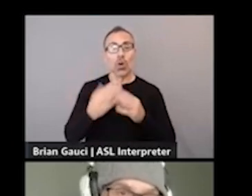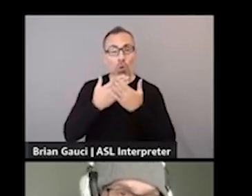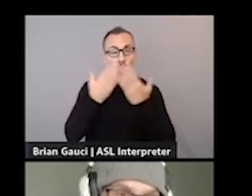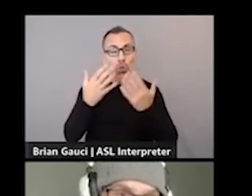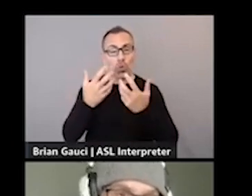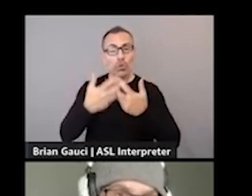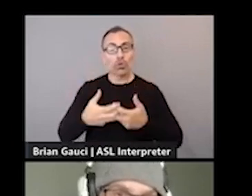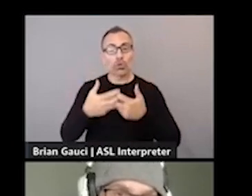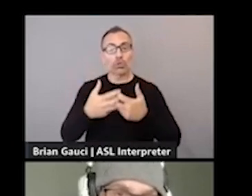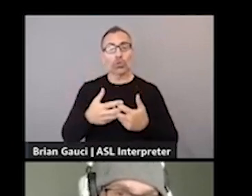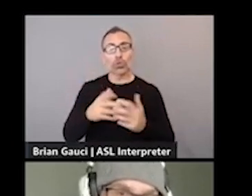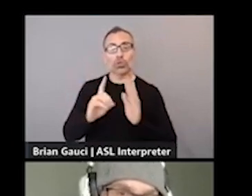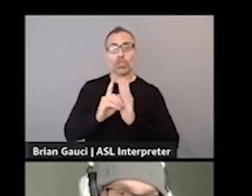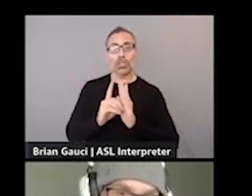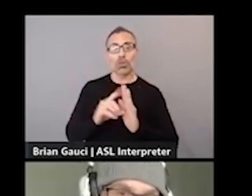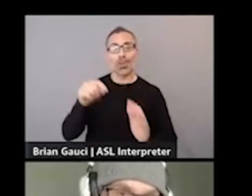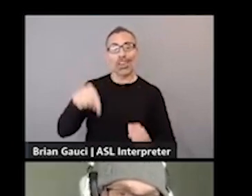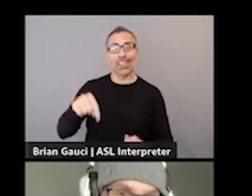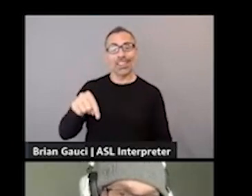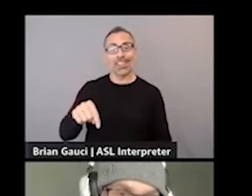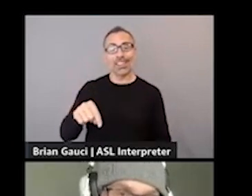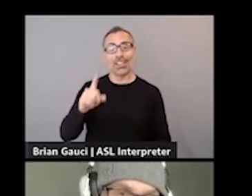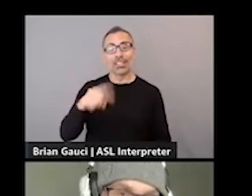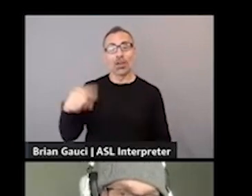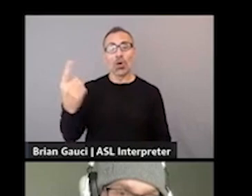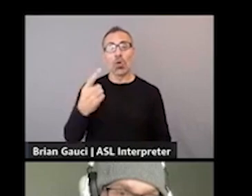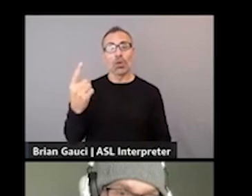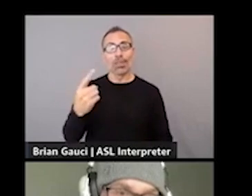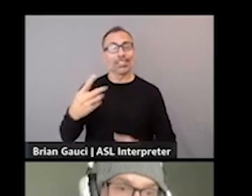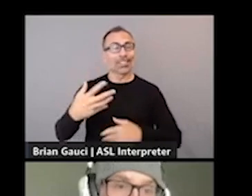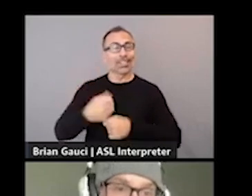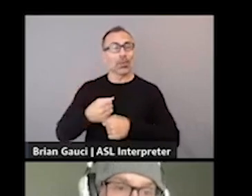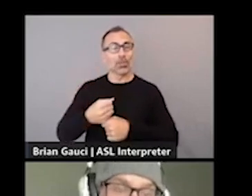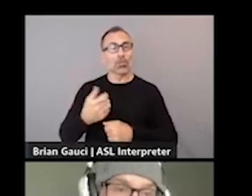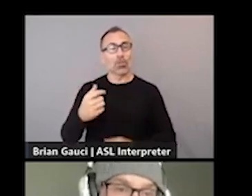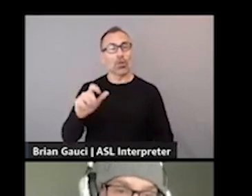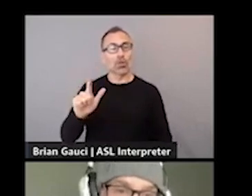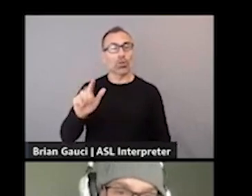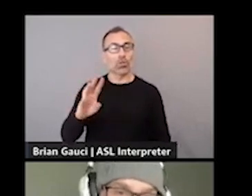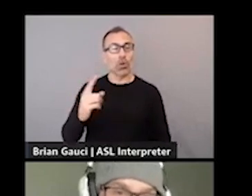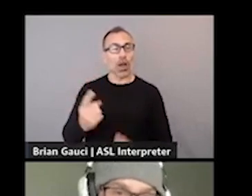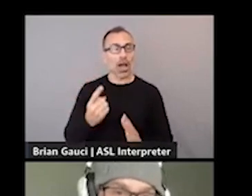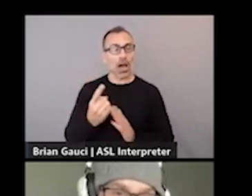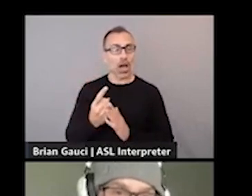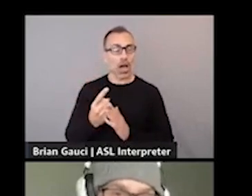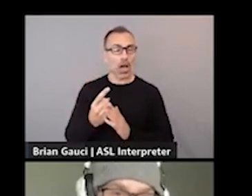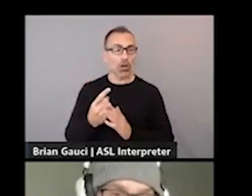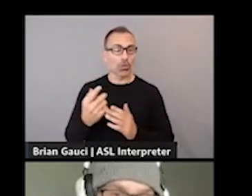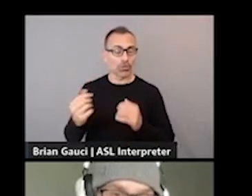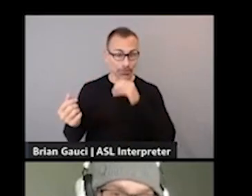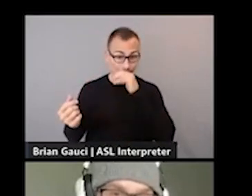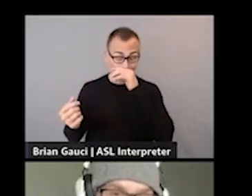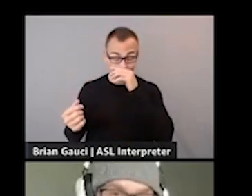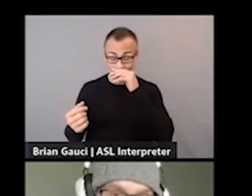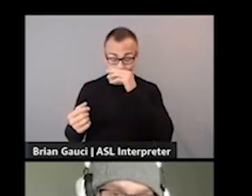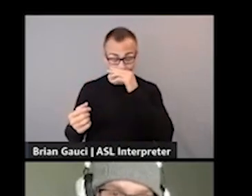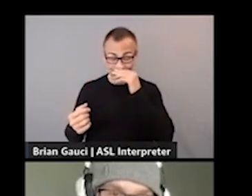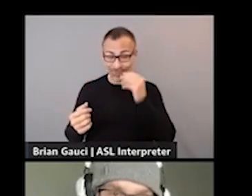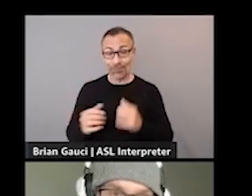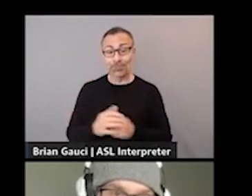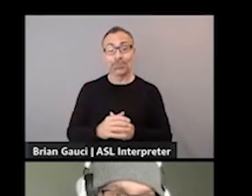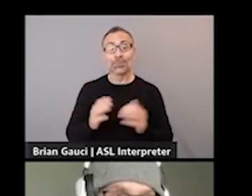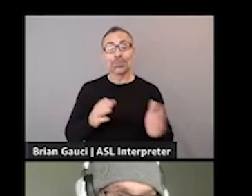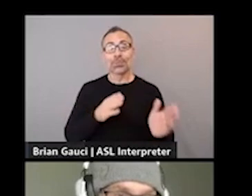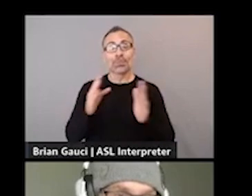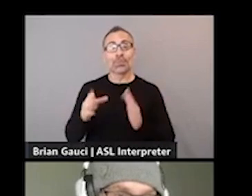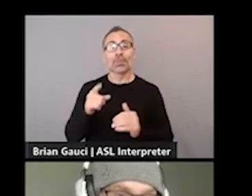particular index should only be retained for 24 hours. So let me first go to the collection and show the data over there. If I go to the